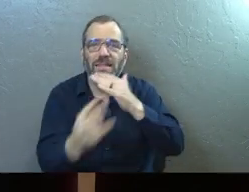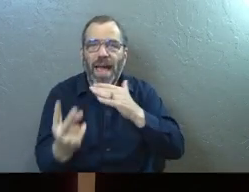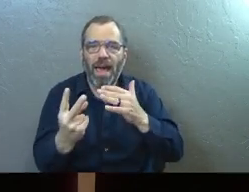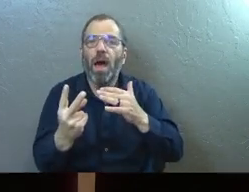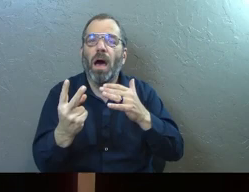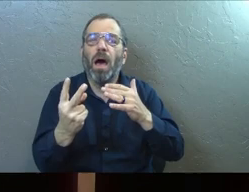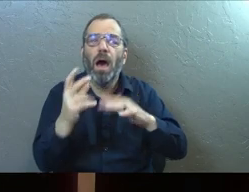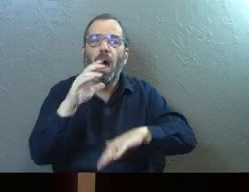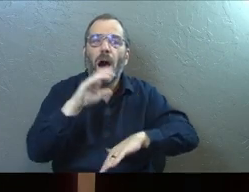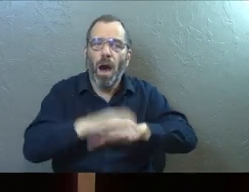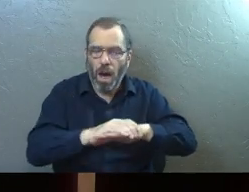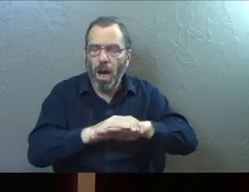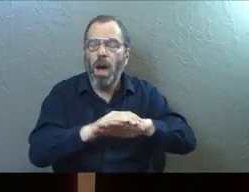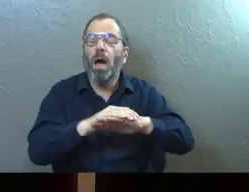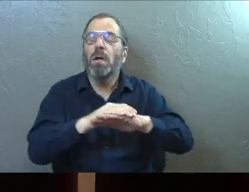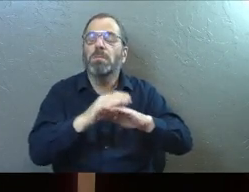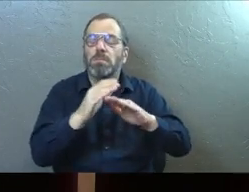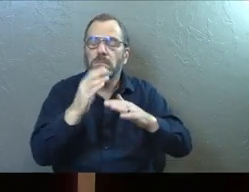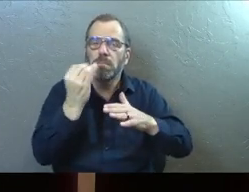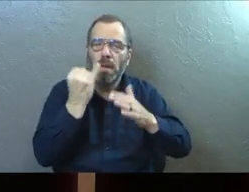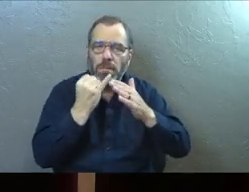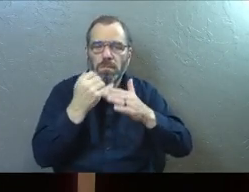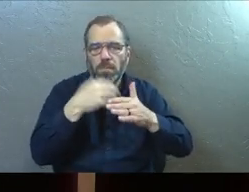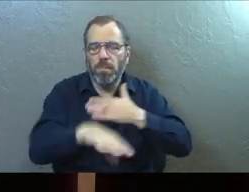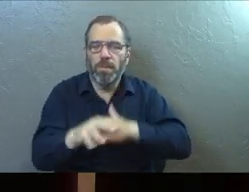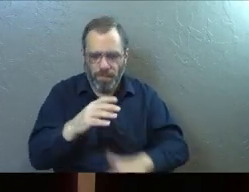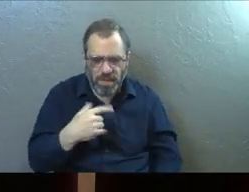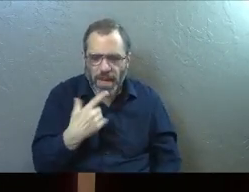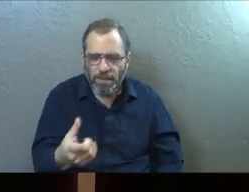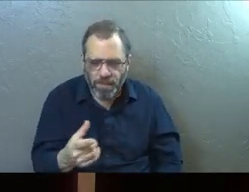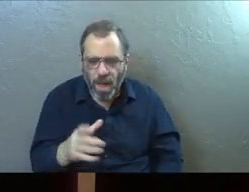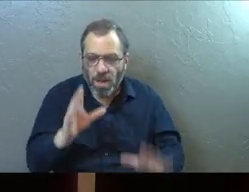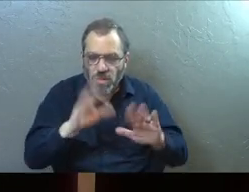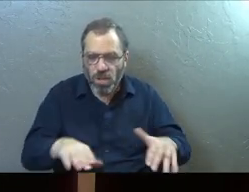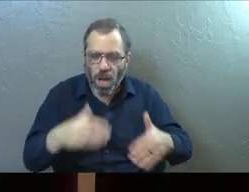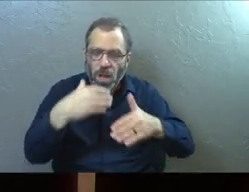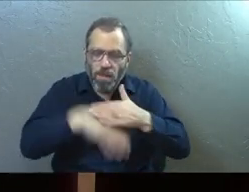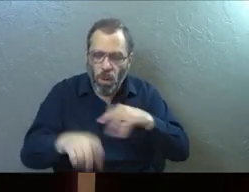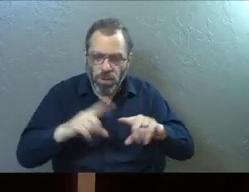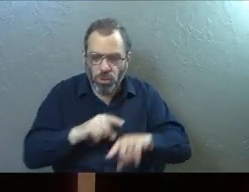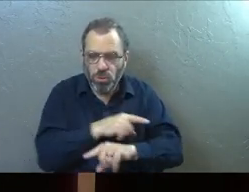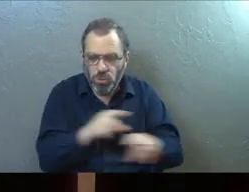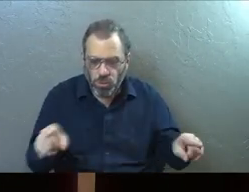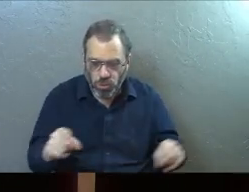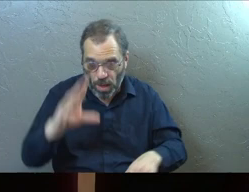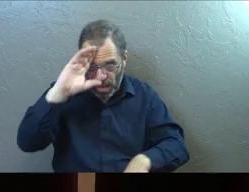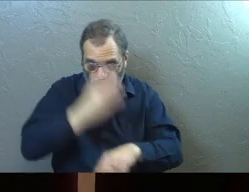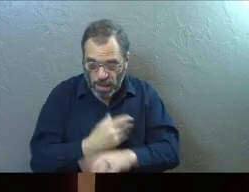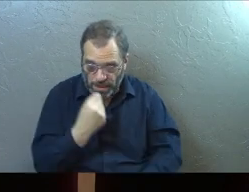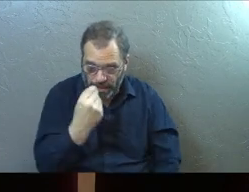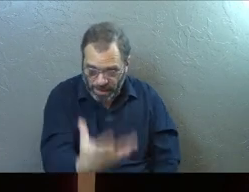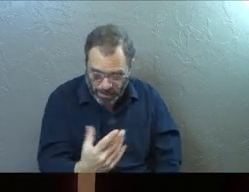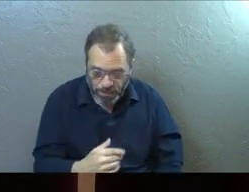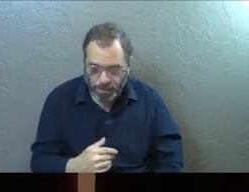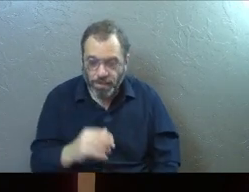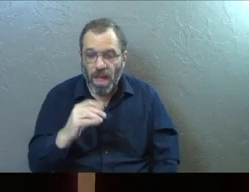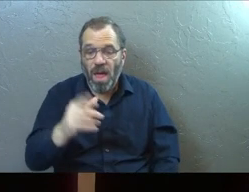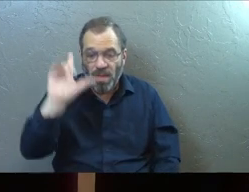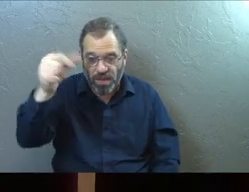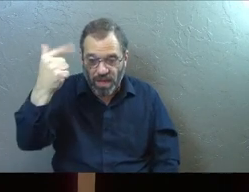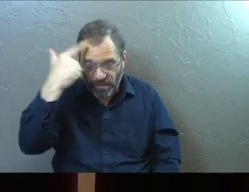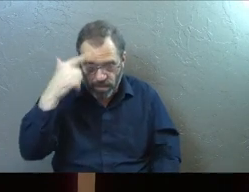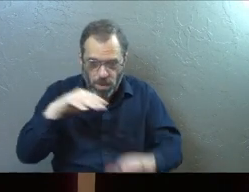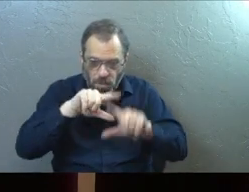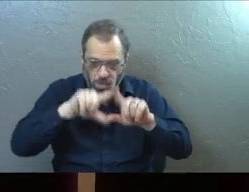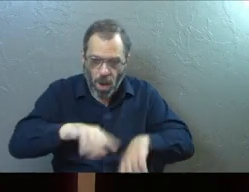coming Messiah. This is what he says in Isaiah chapter 9. For a child is born to us, a son is given to us. The government